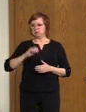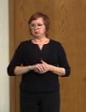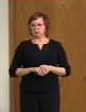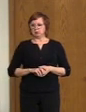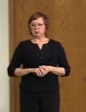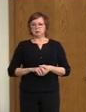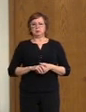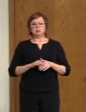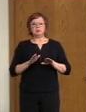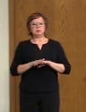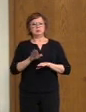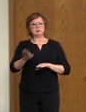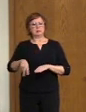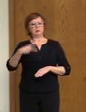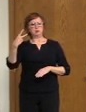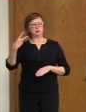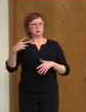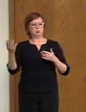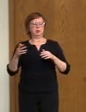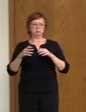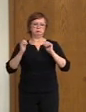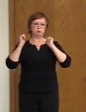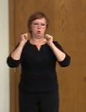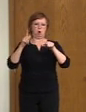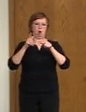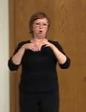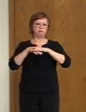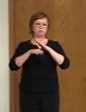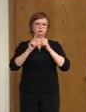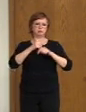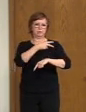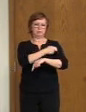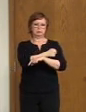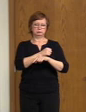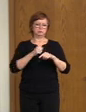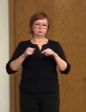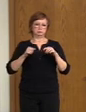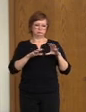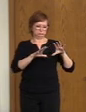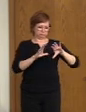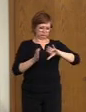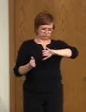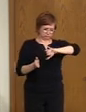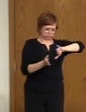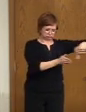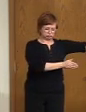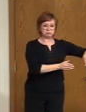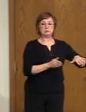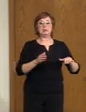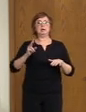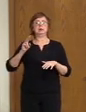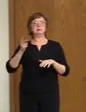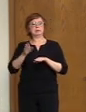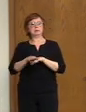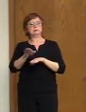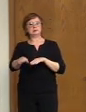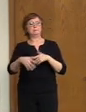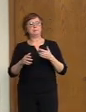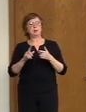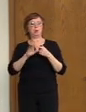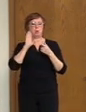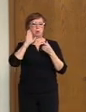Phase 2 of the program is widespread access. This is anticipated, as I've already said, to commence in April of this year, and we will